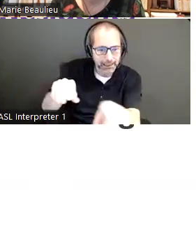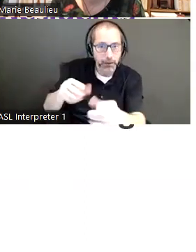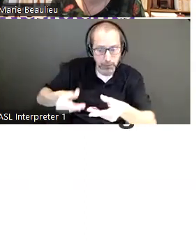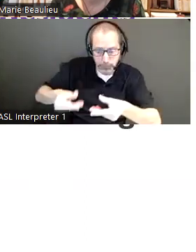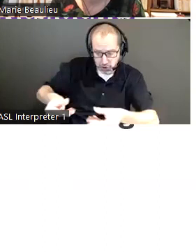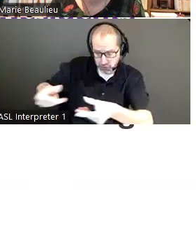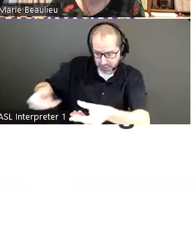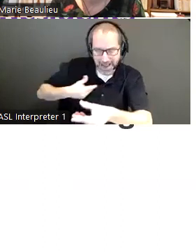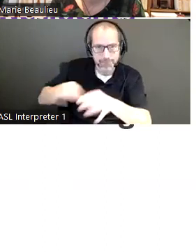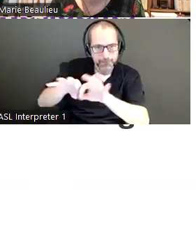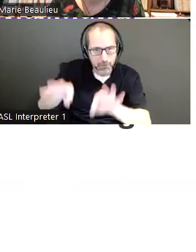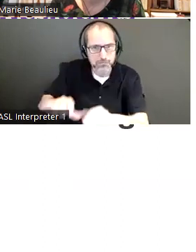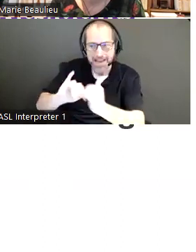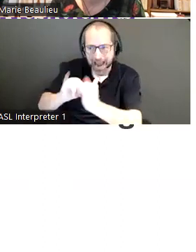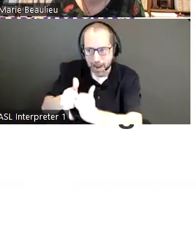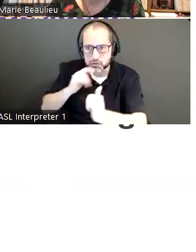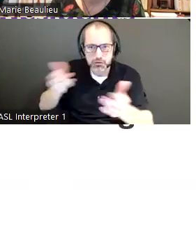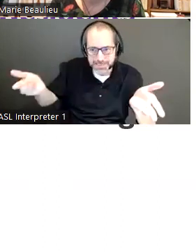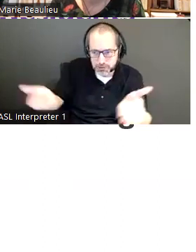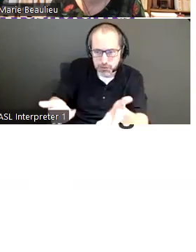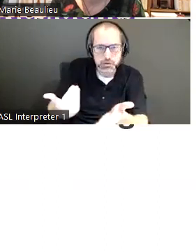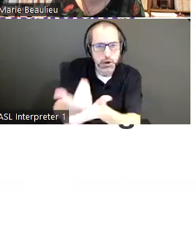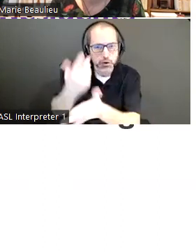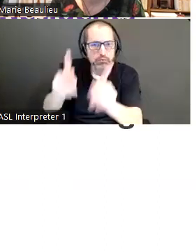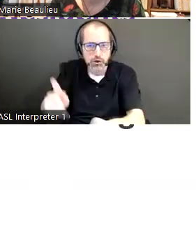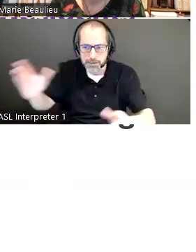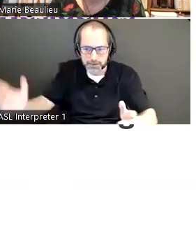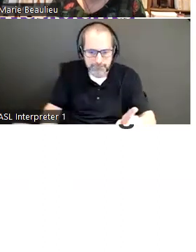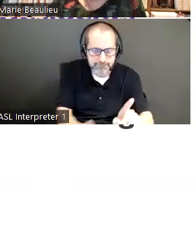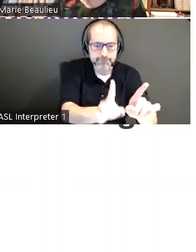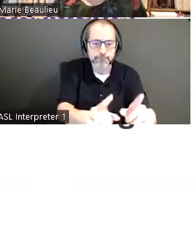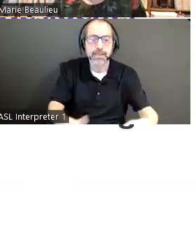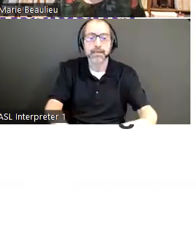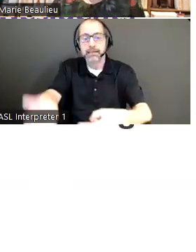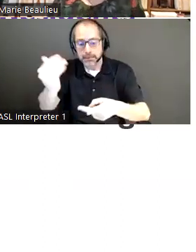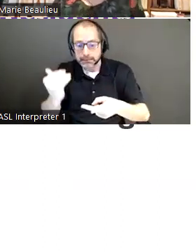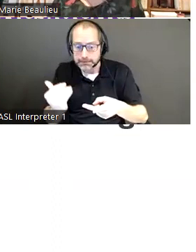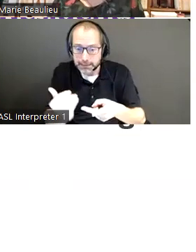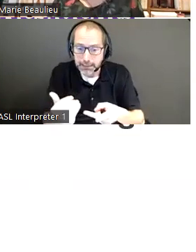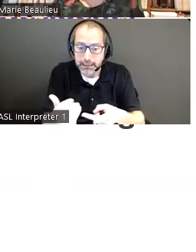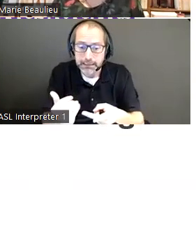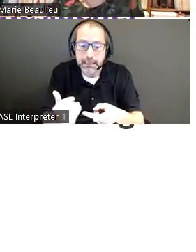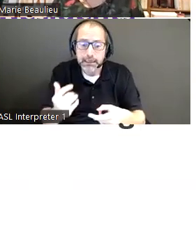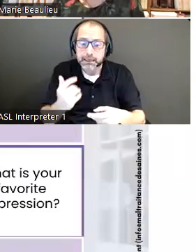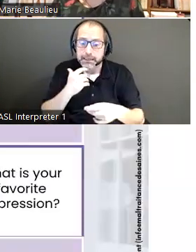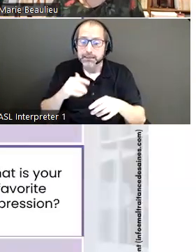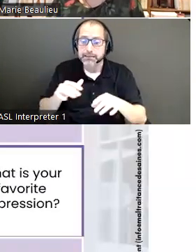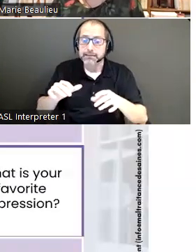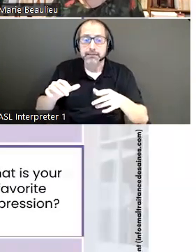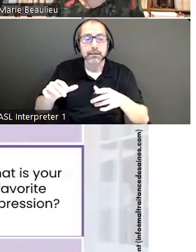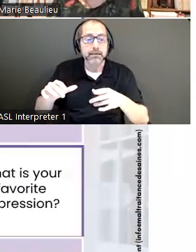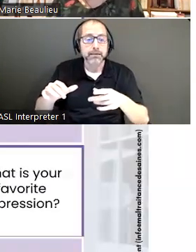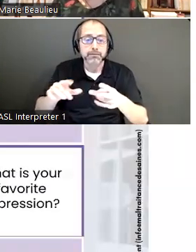that process. Secondly, Module 1 offers some activities to facilitate the integration and the creation